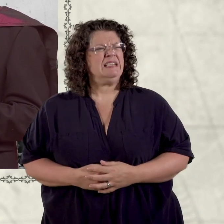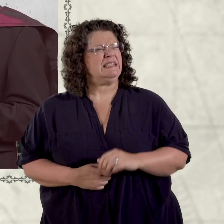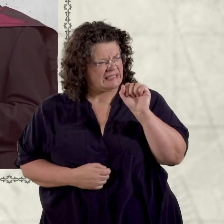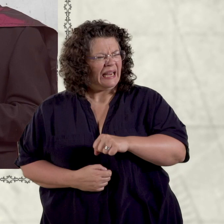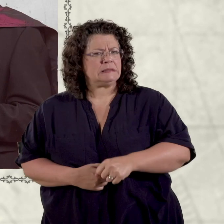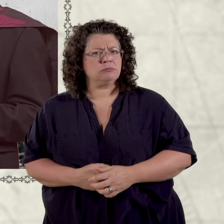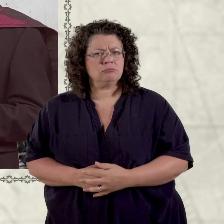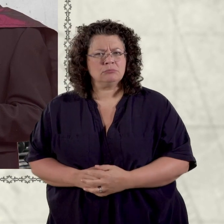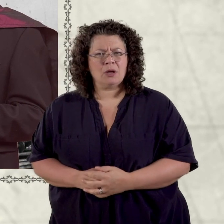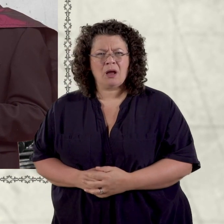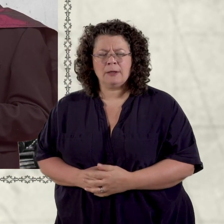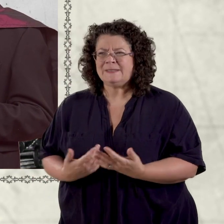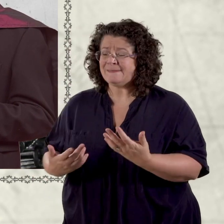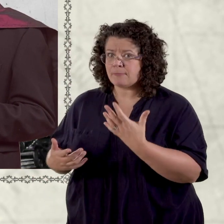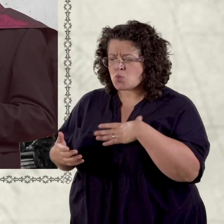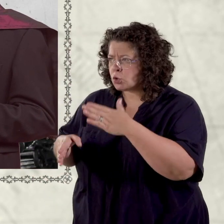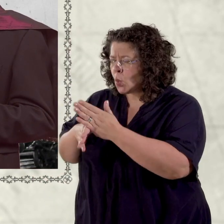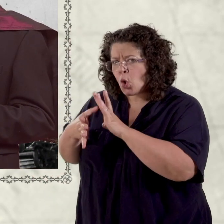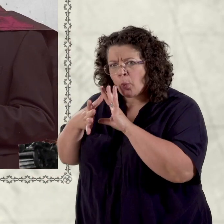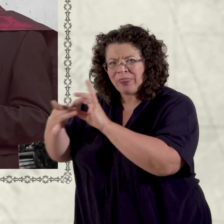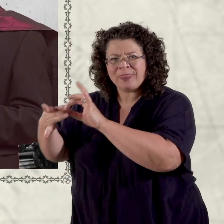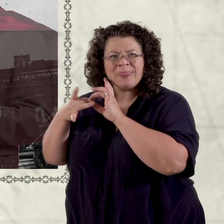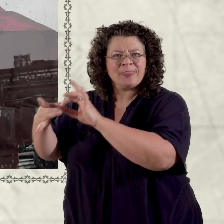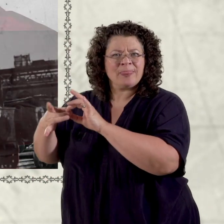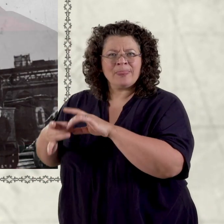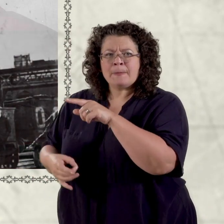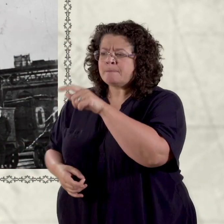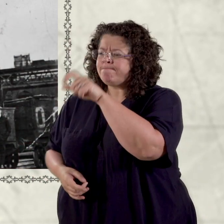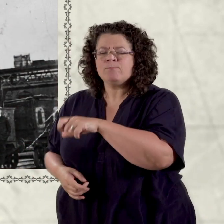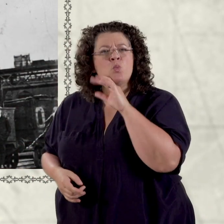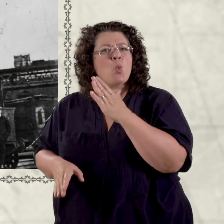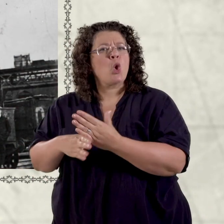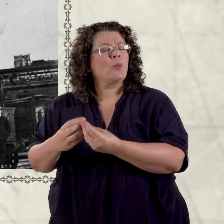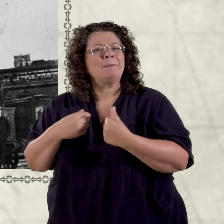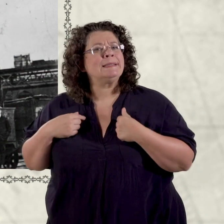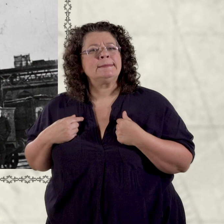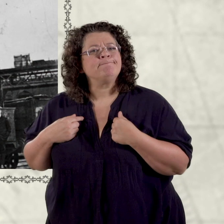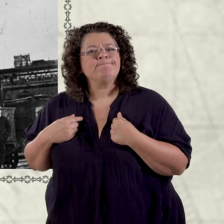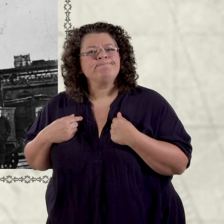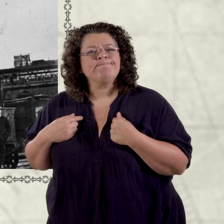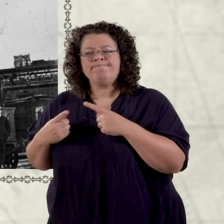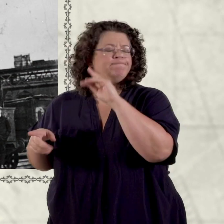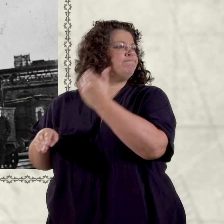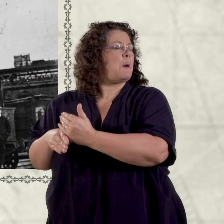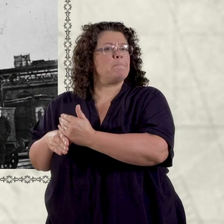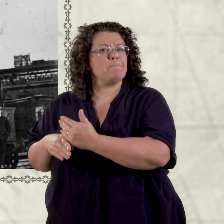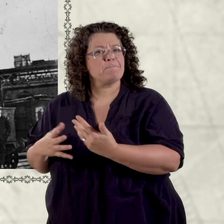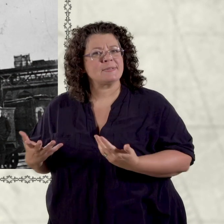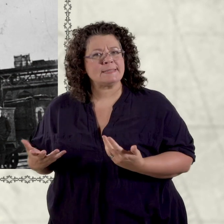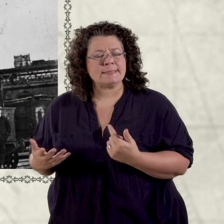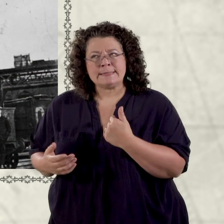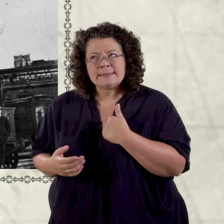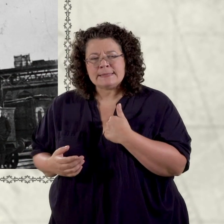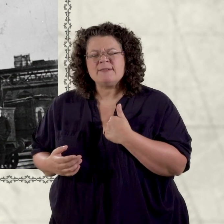Yes. I wanted to work with the Marquis of Bute, but the Marquis of Bute didn't want to work